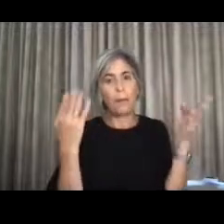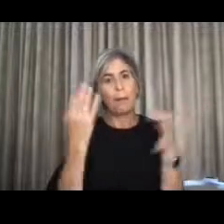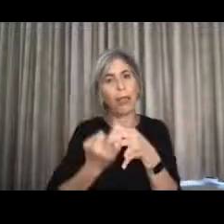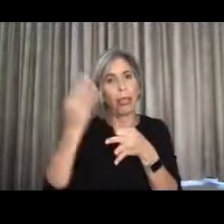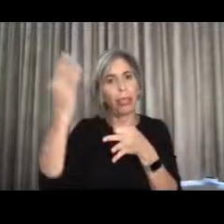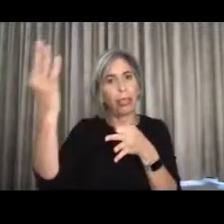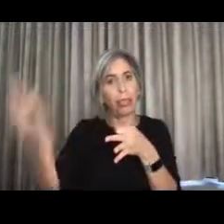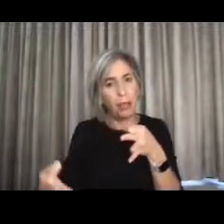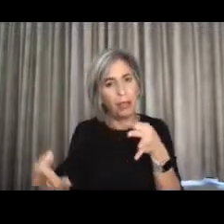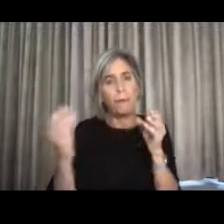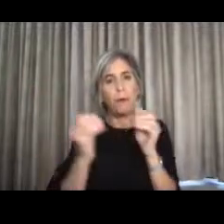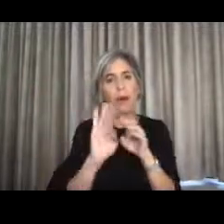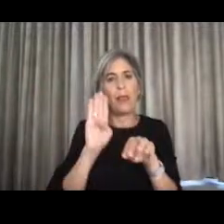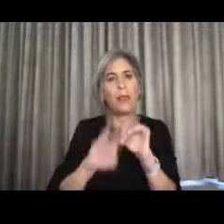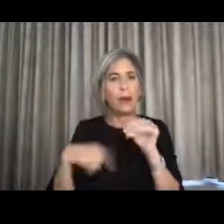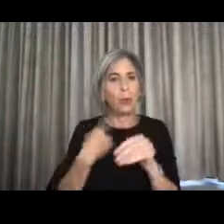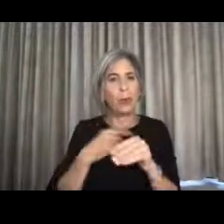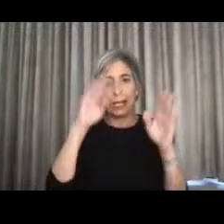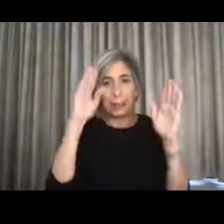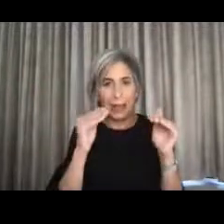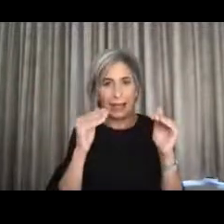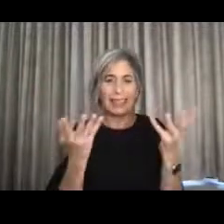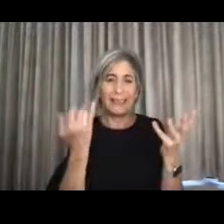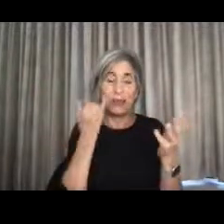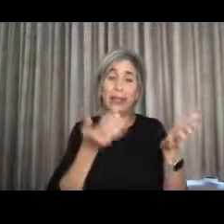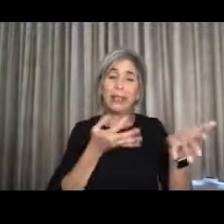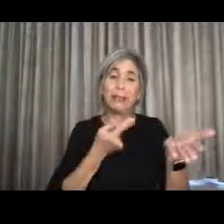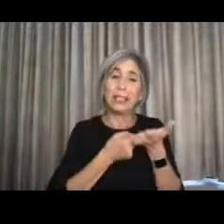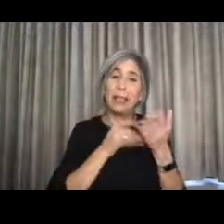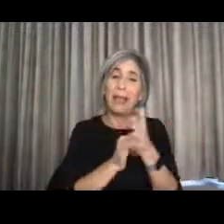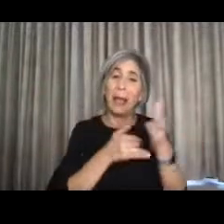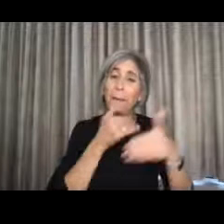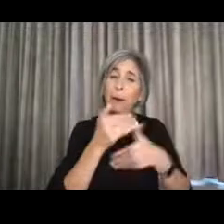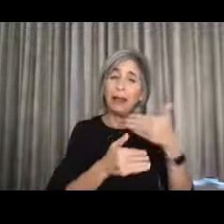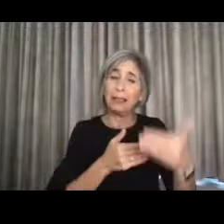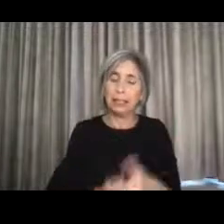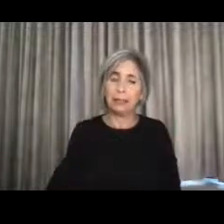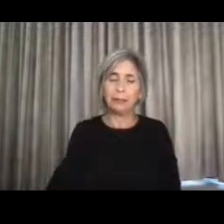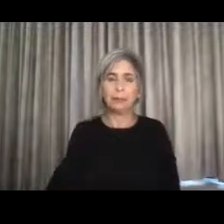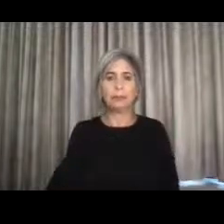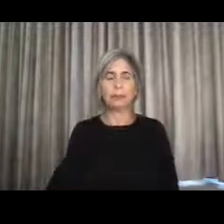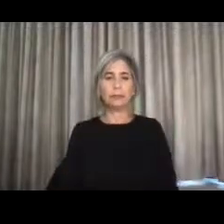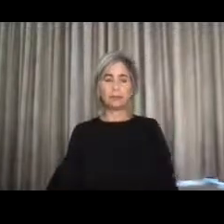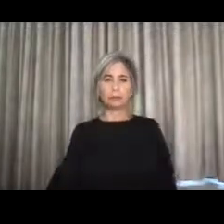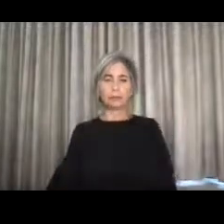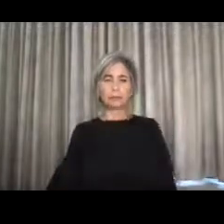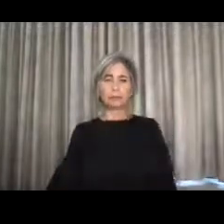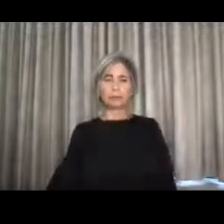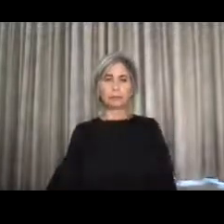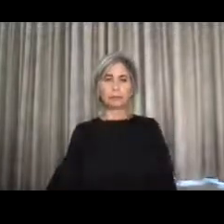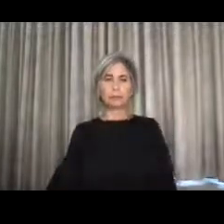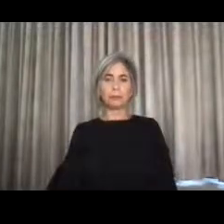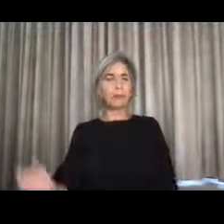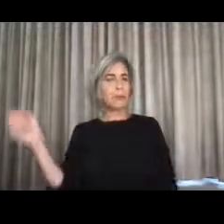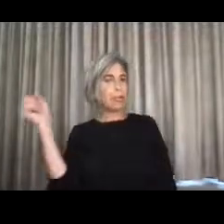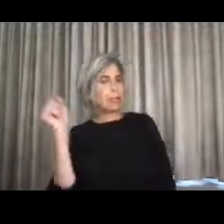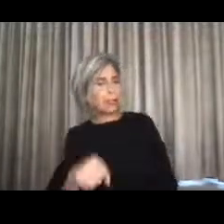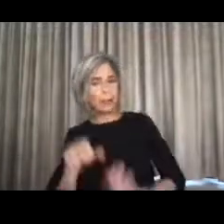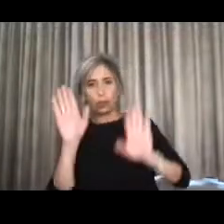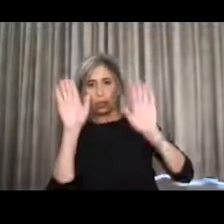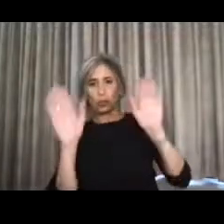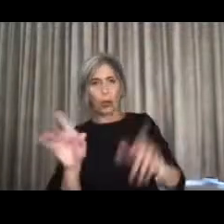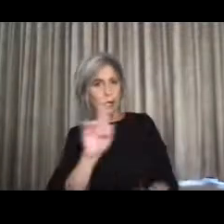our community expected. So if you can just kind of talk about that process, Mario. Yeah, absolutely, and great question. You're